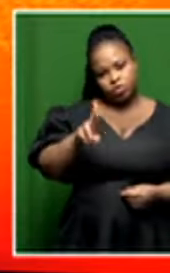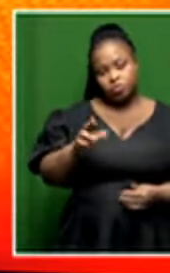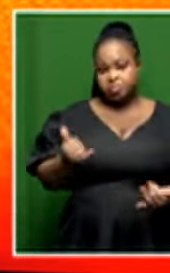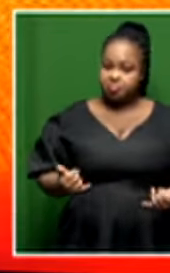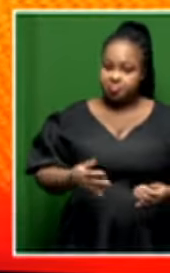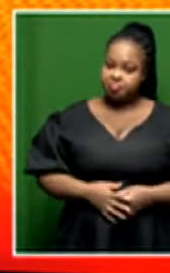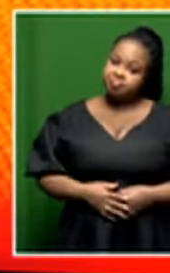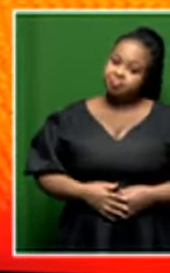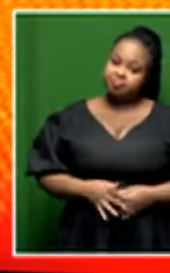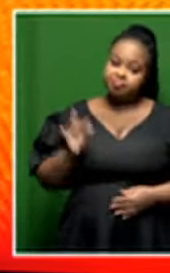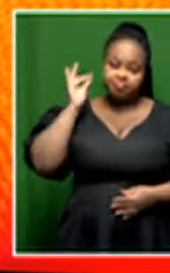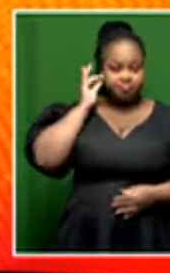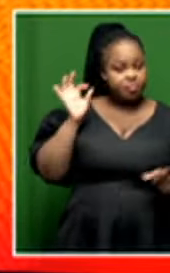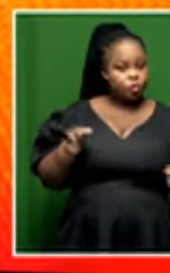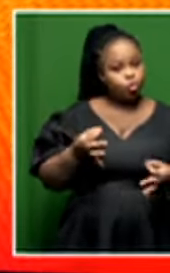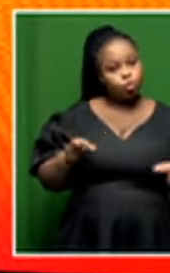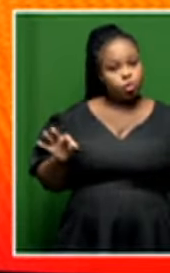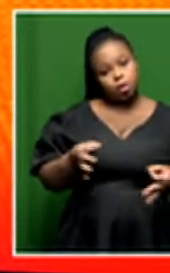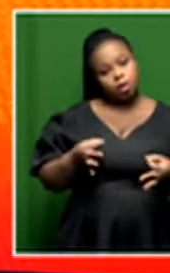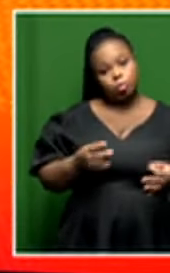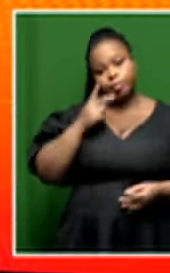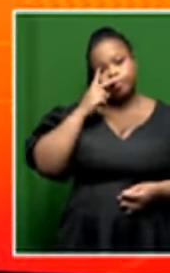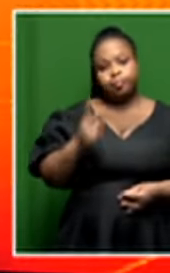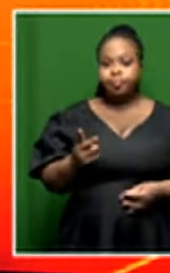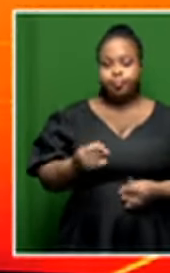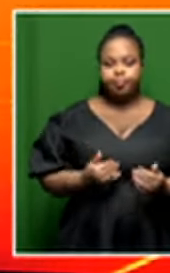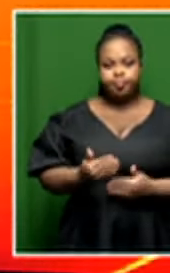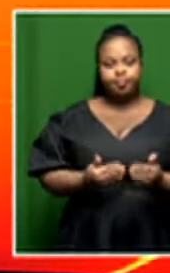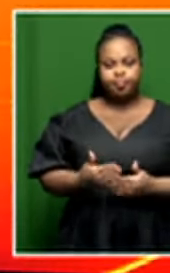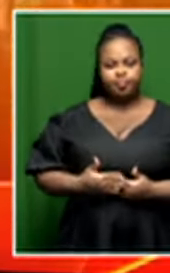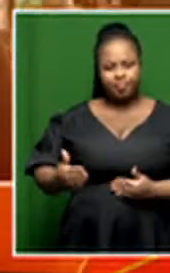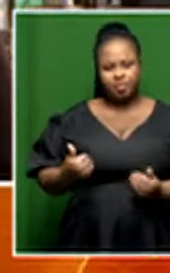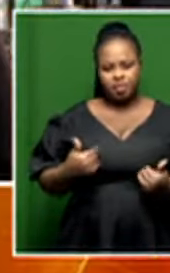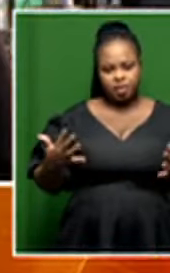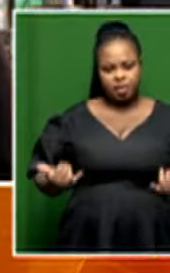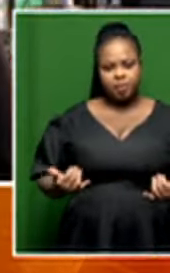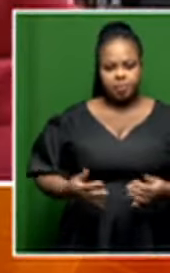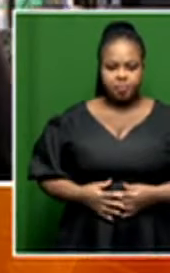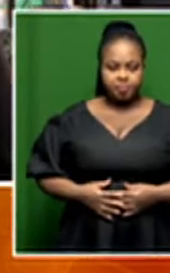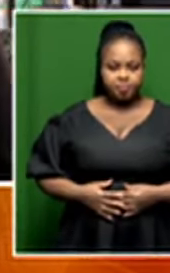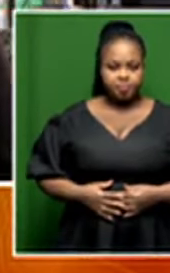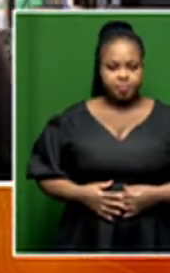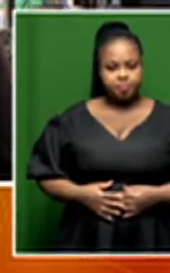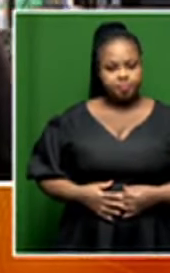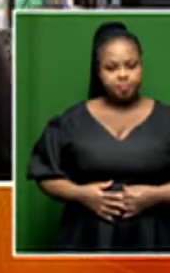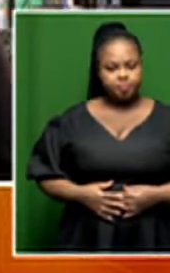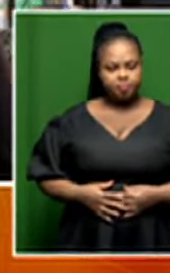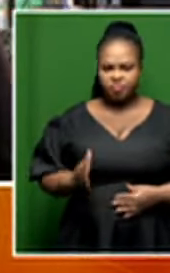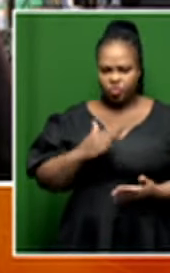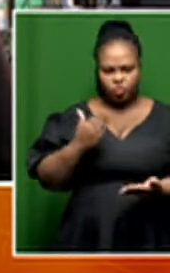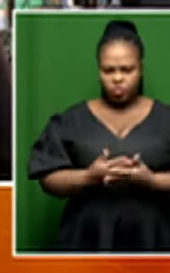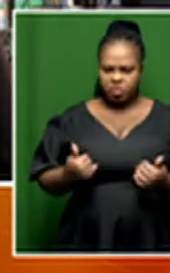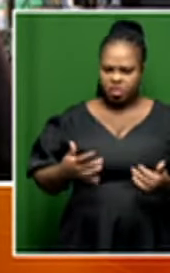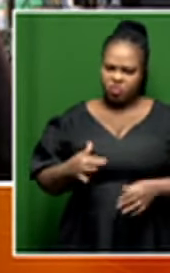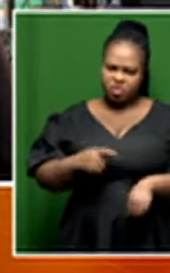moment. Rapelang, we can hear music. We can see that proceedings are starting to, I suppose, gain a bit of momentum. I'm not sure what time